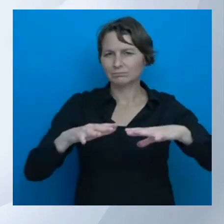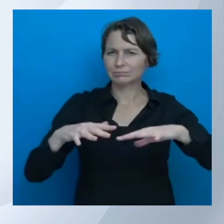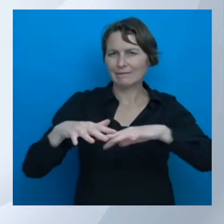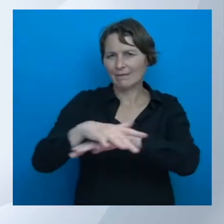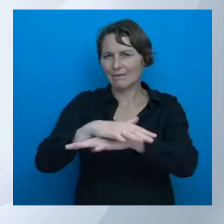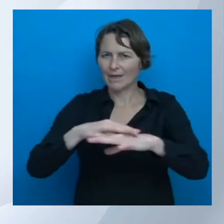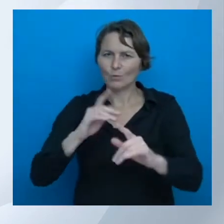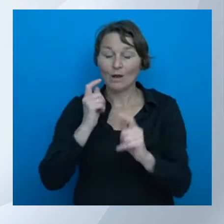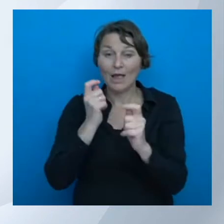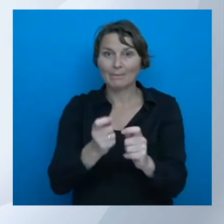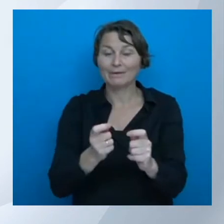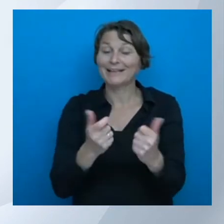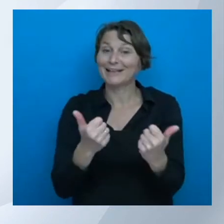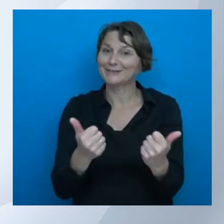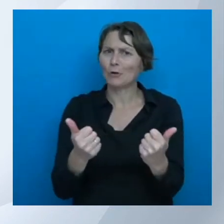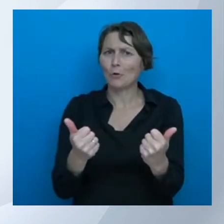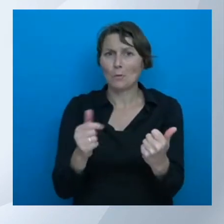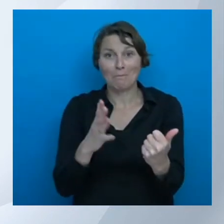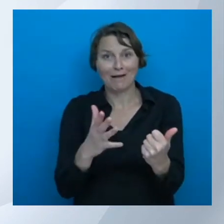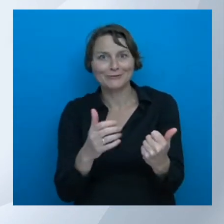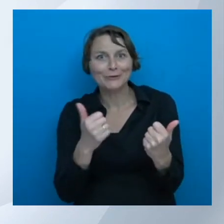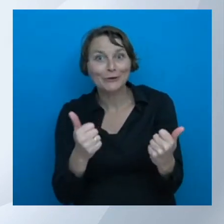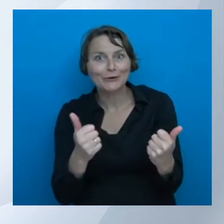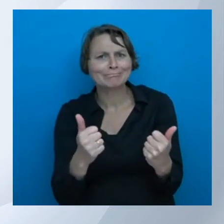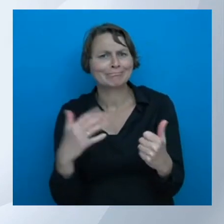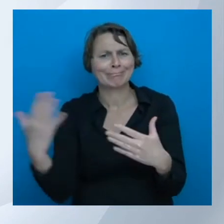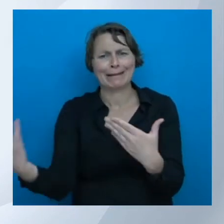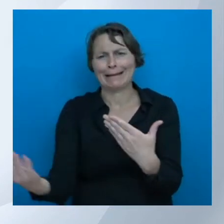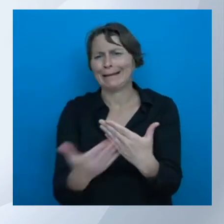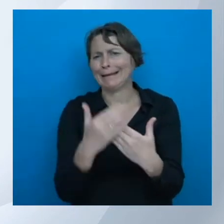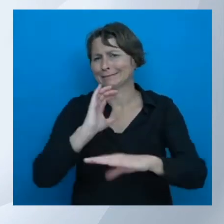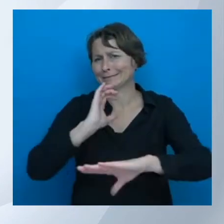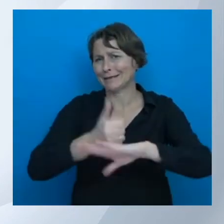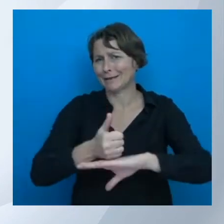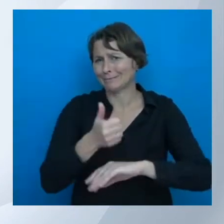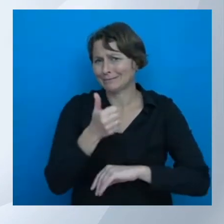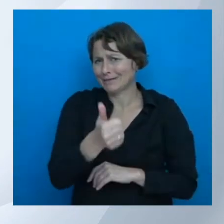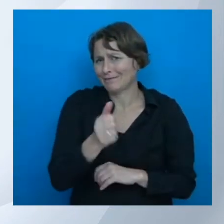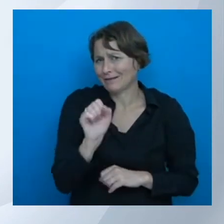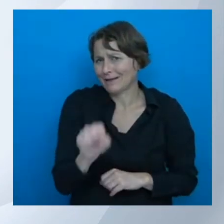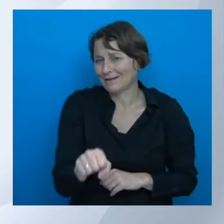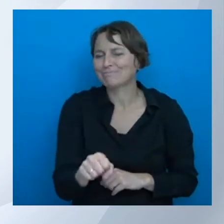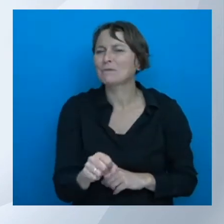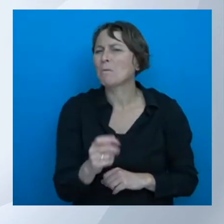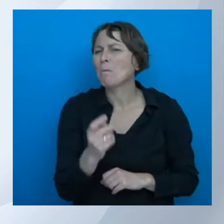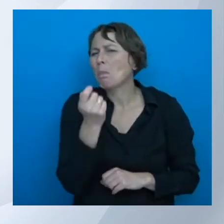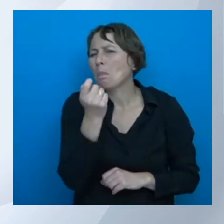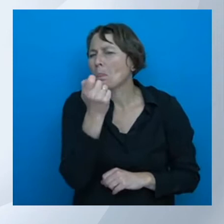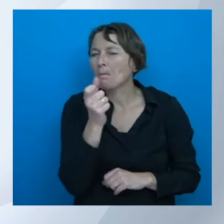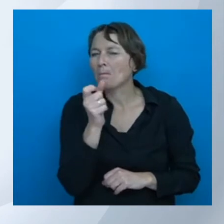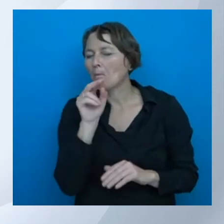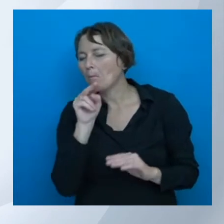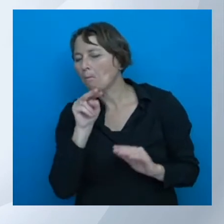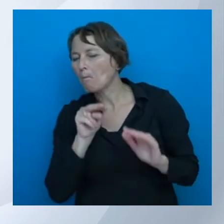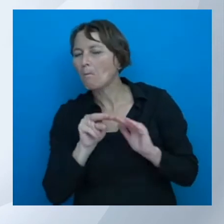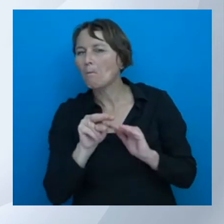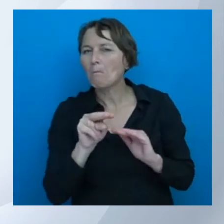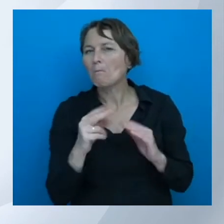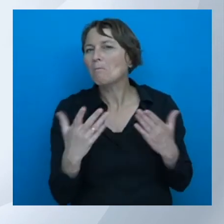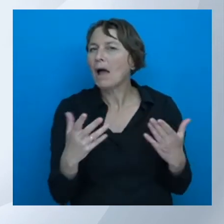really, really easy to set up. I'd like to show you quickly a little sneak peek at how this would actually be